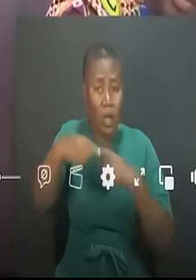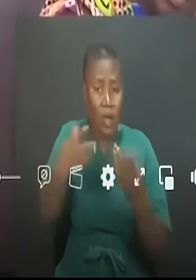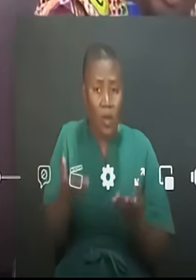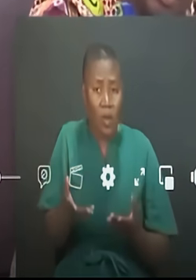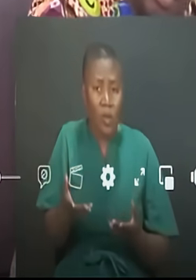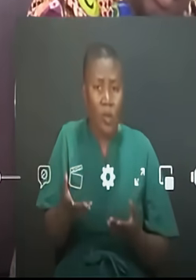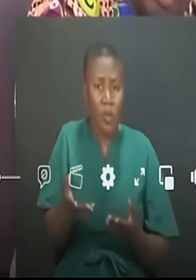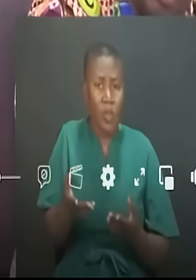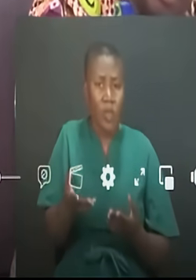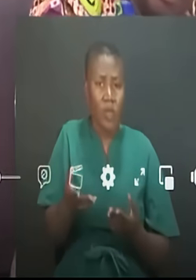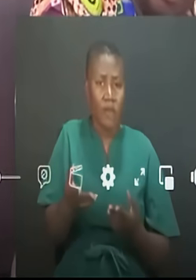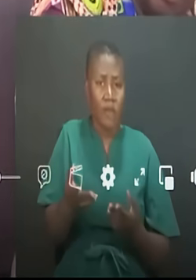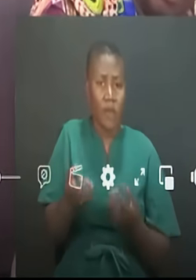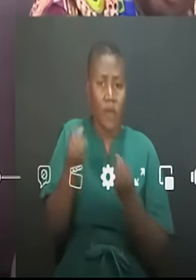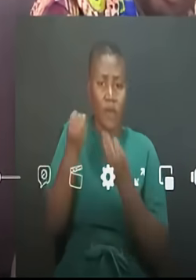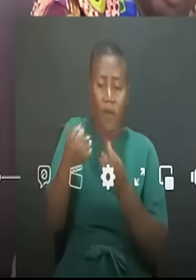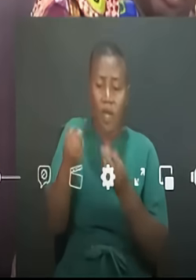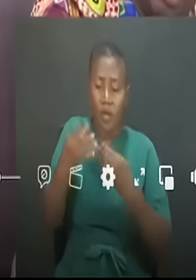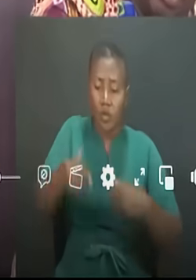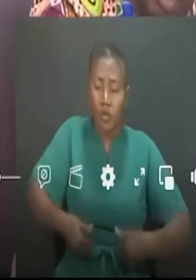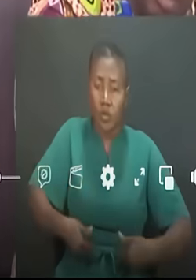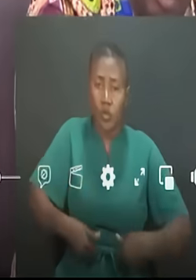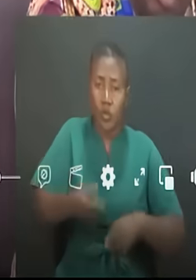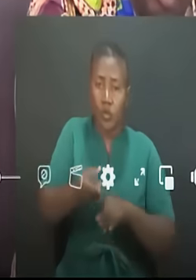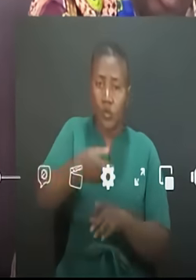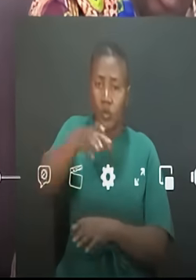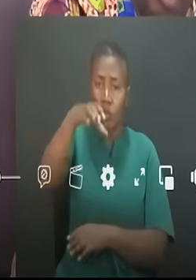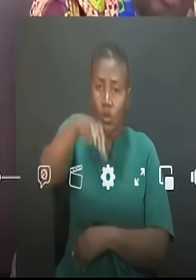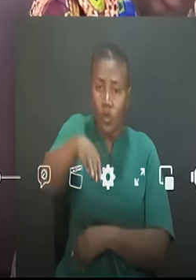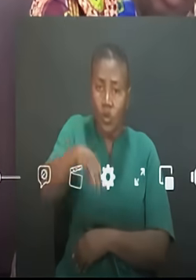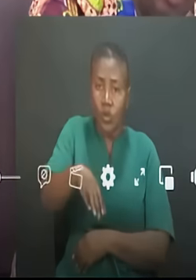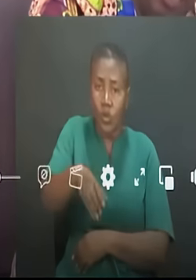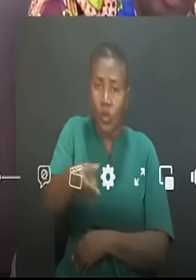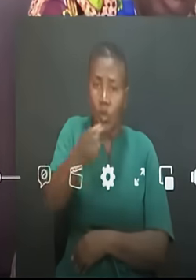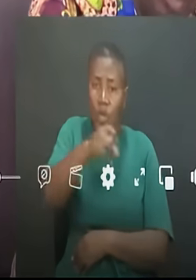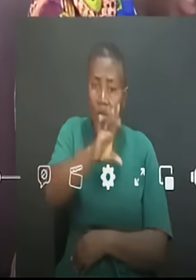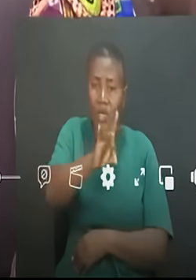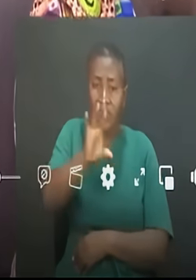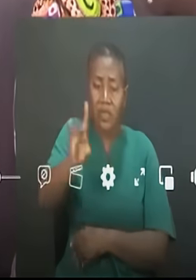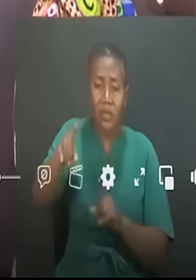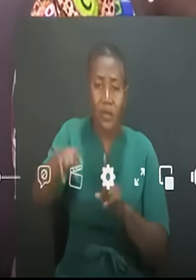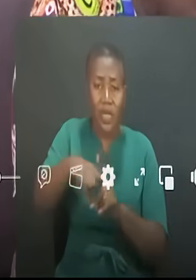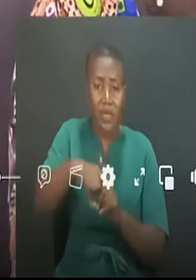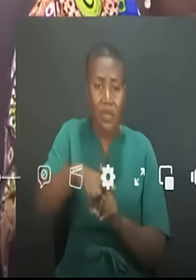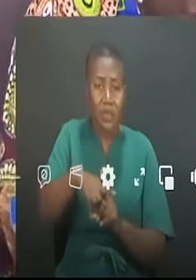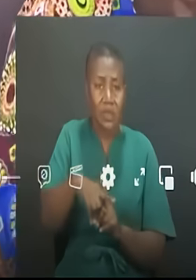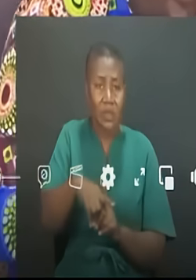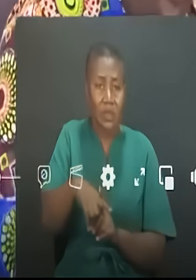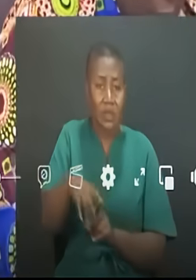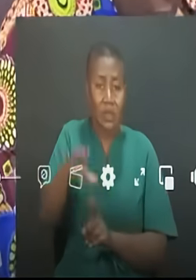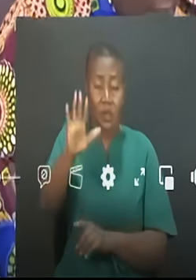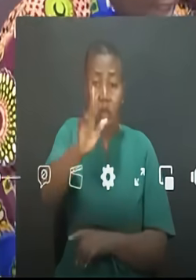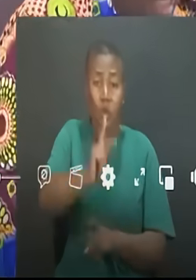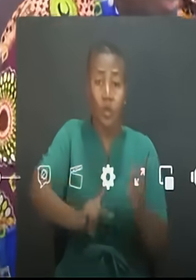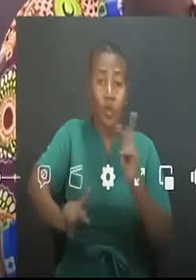various constituencies, 188 plus. Your people are asking, where are the jobs?